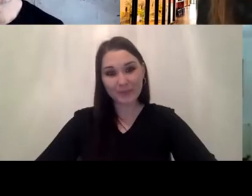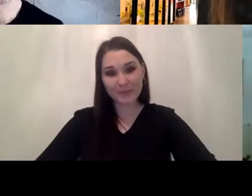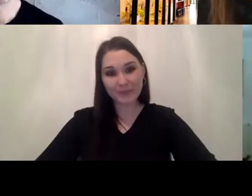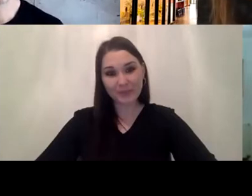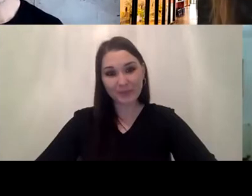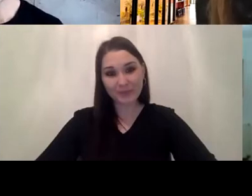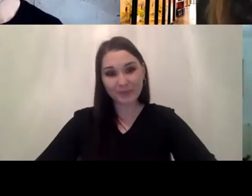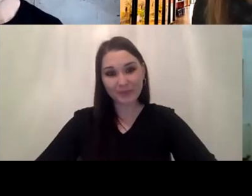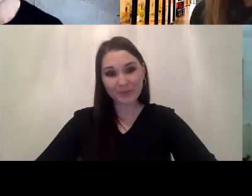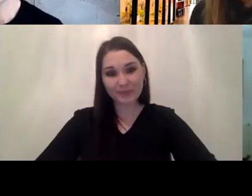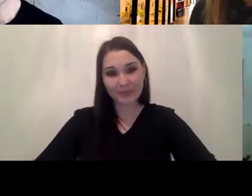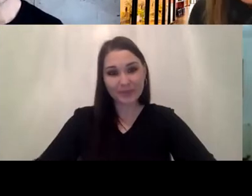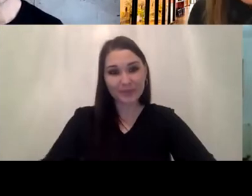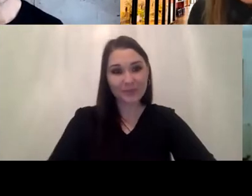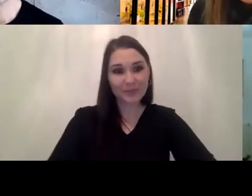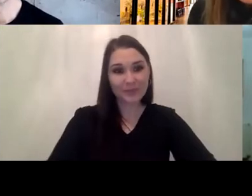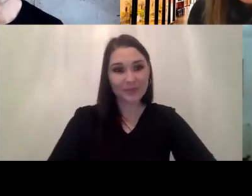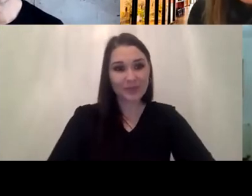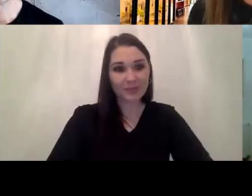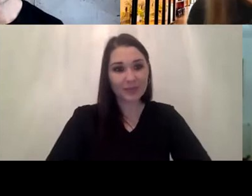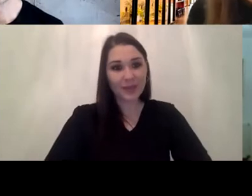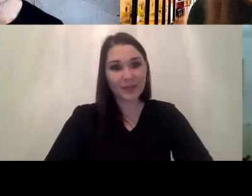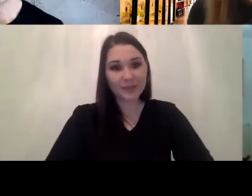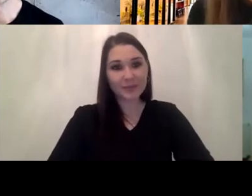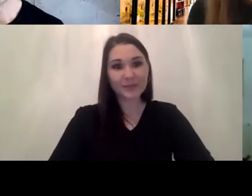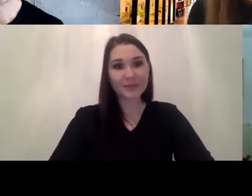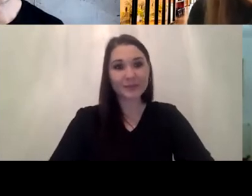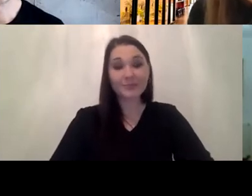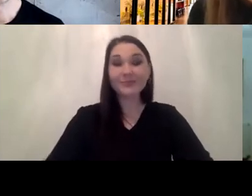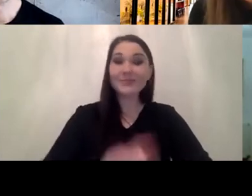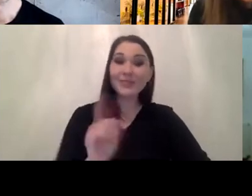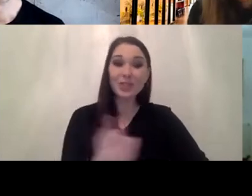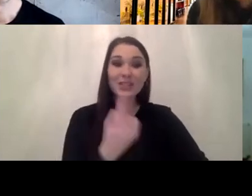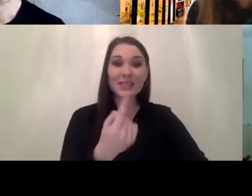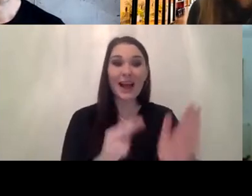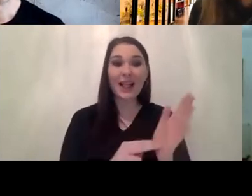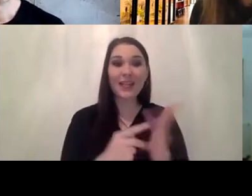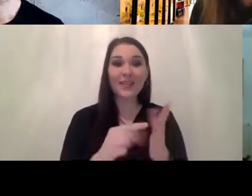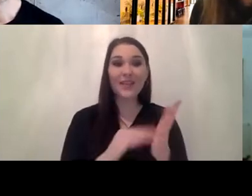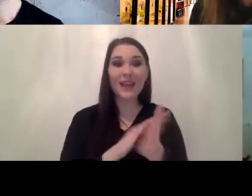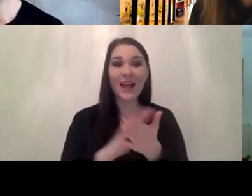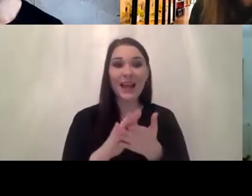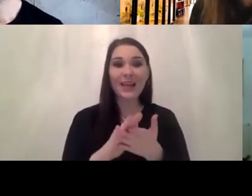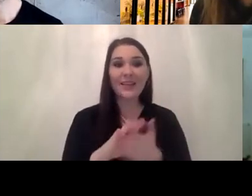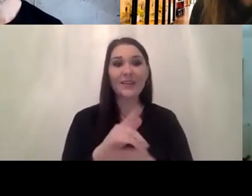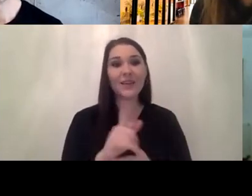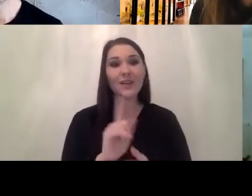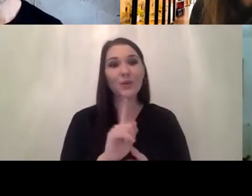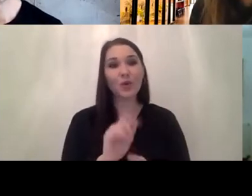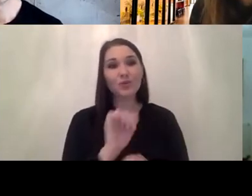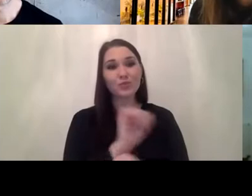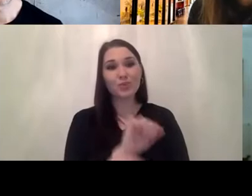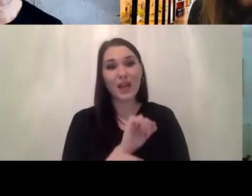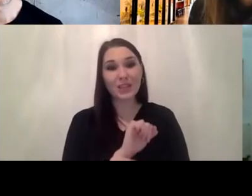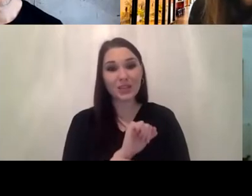Niam? What are the the core learnings and the core prevention that you took from your side,